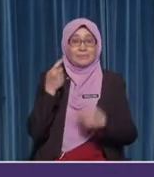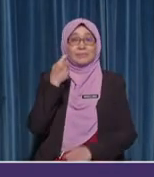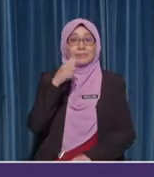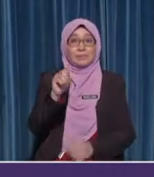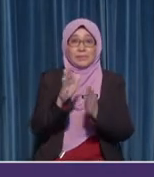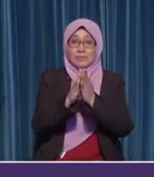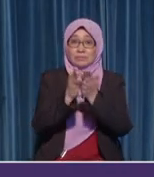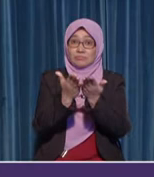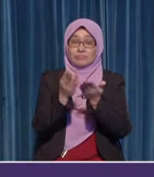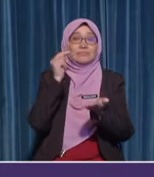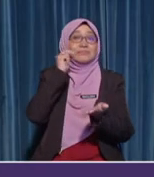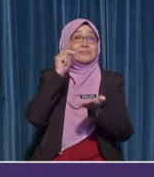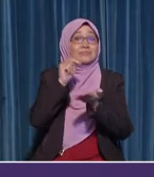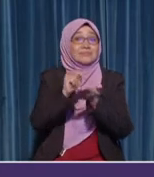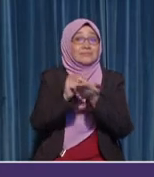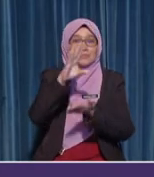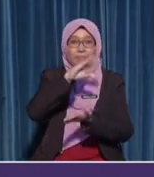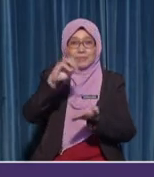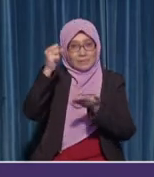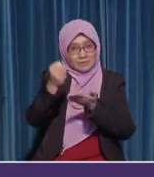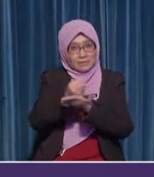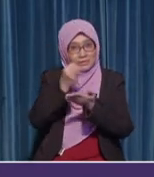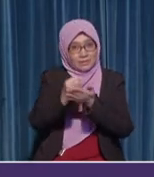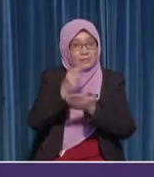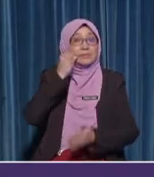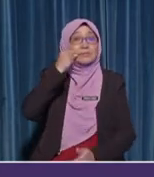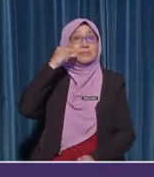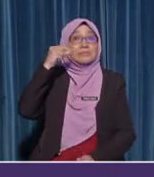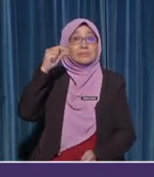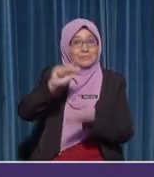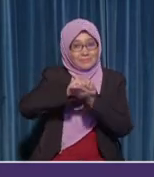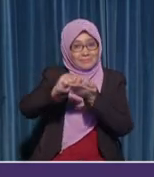notes, and stationaries with you.